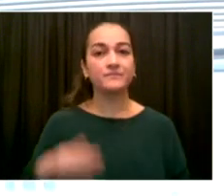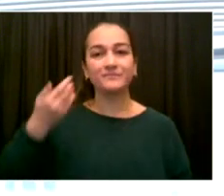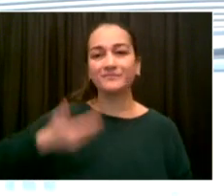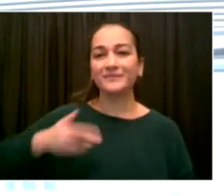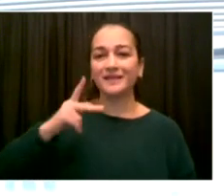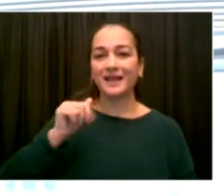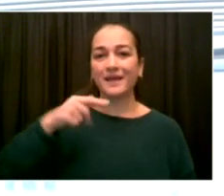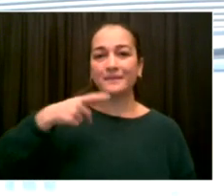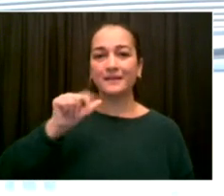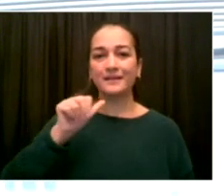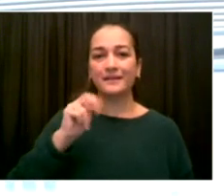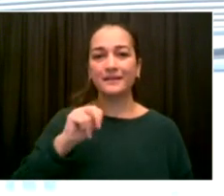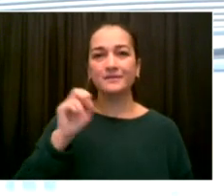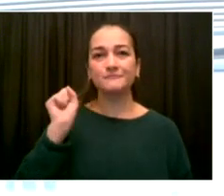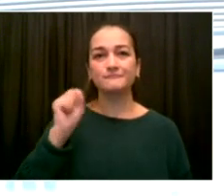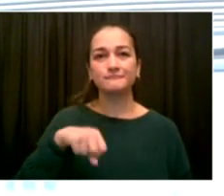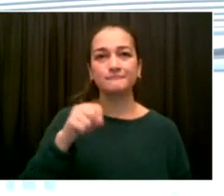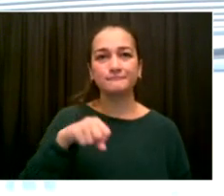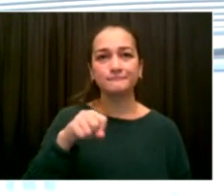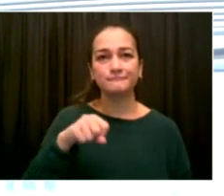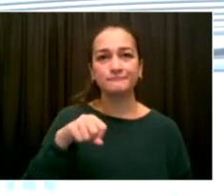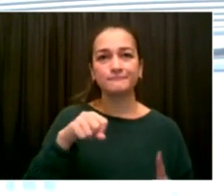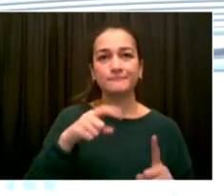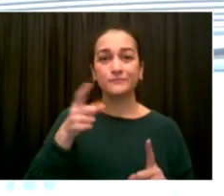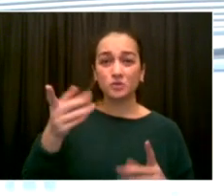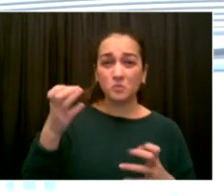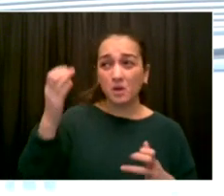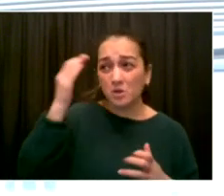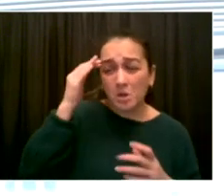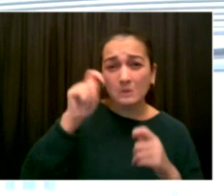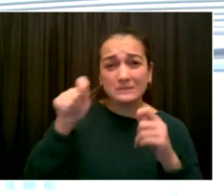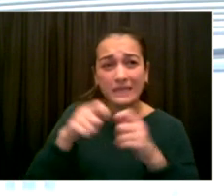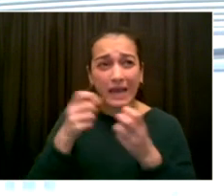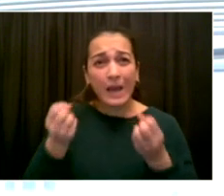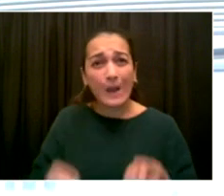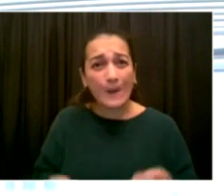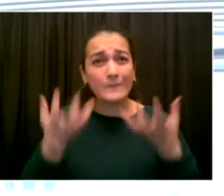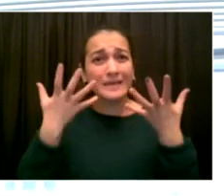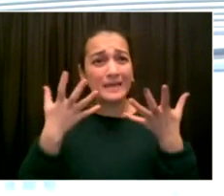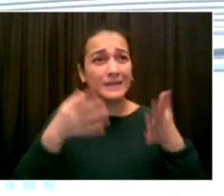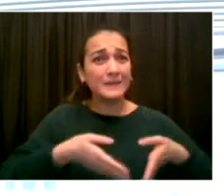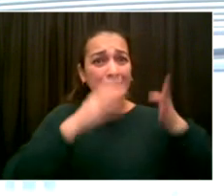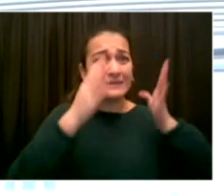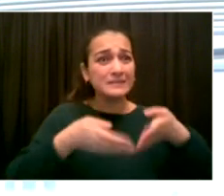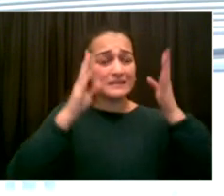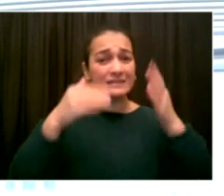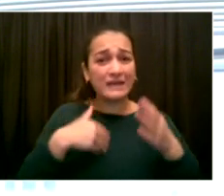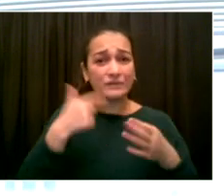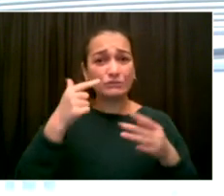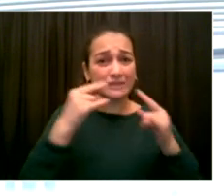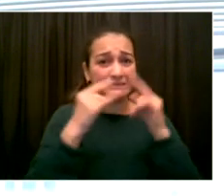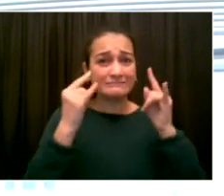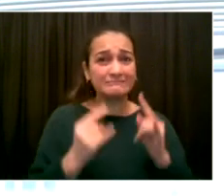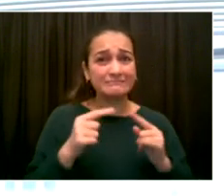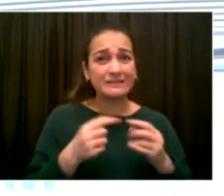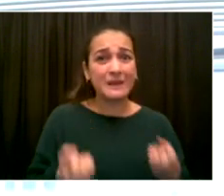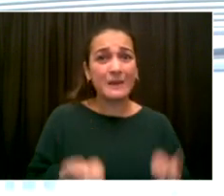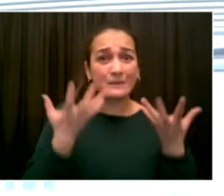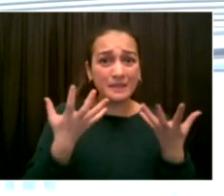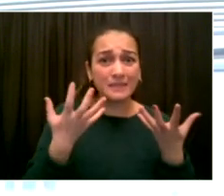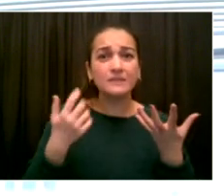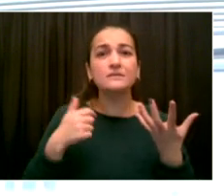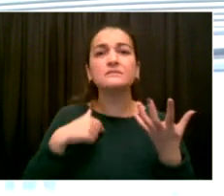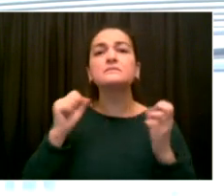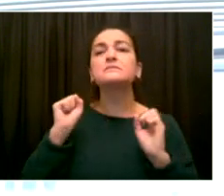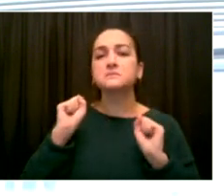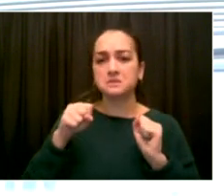I do want to just echo again how grateful we are for this funding and all of the work that we've been able to do over the past few